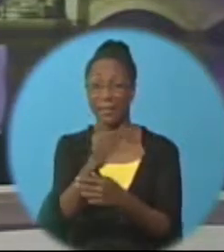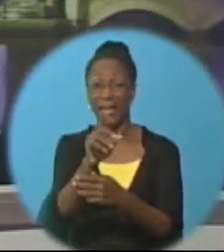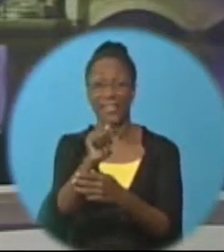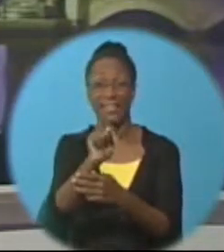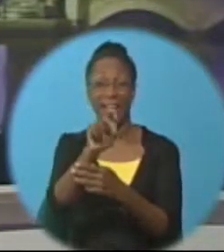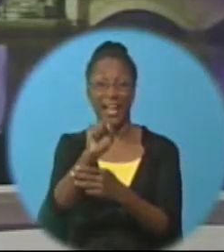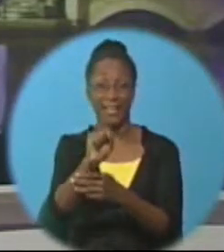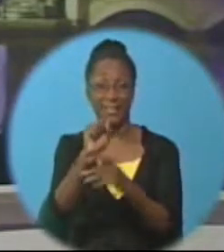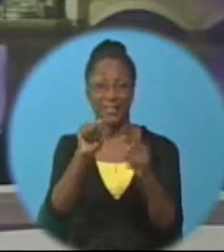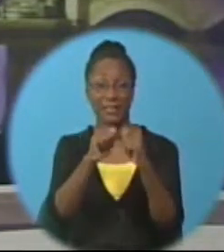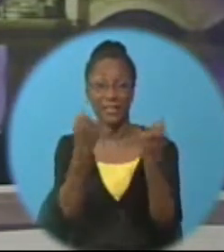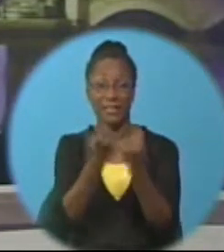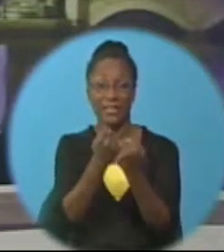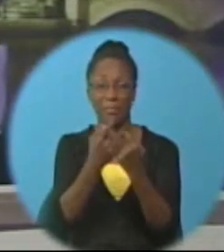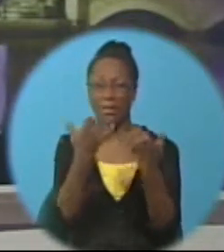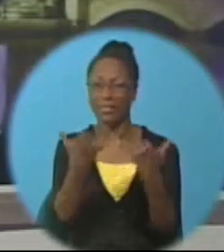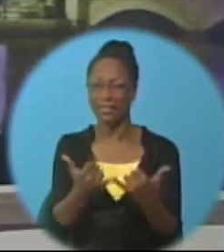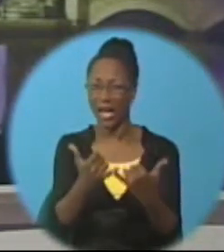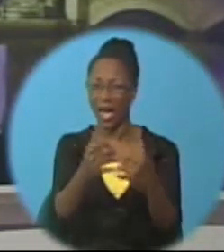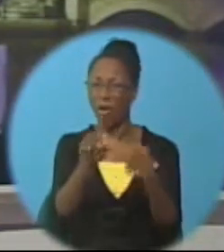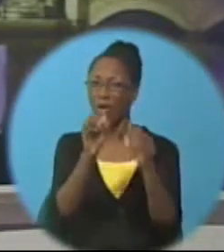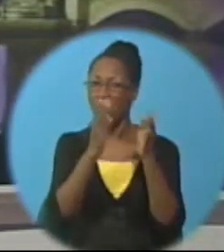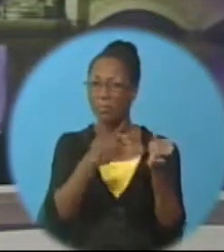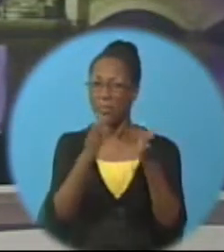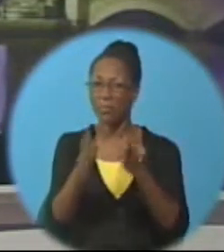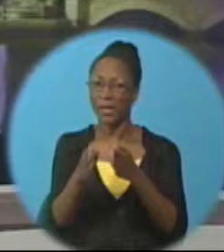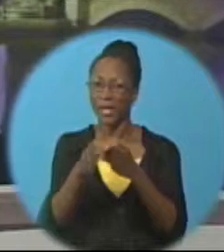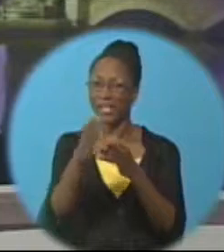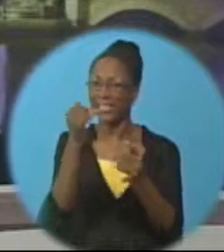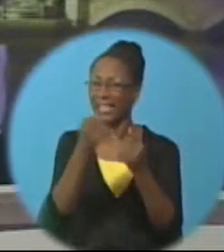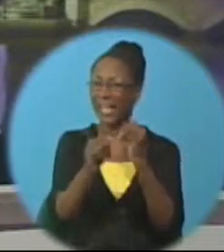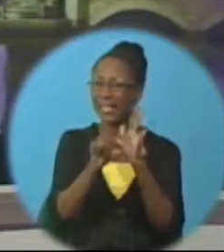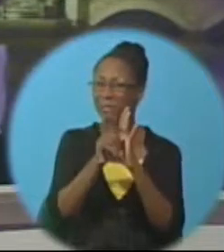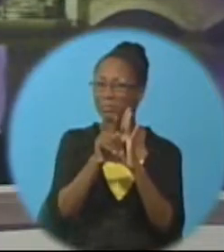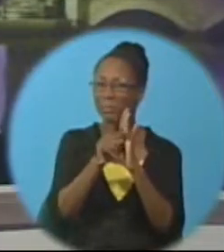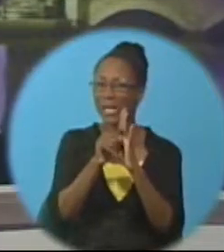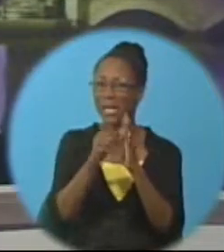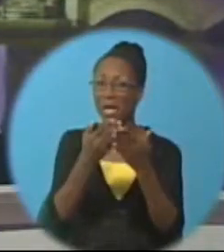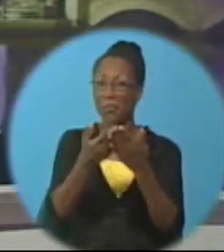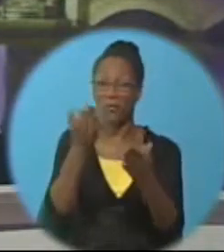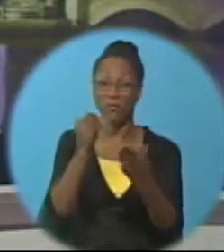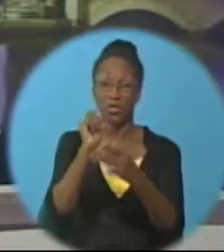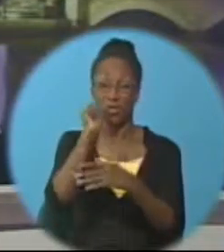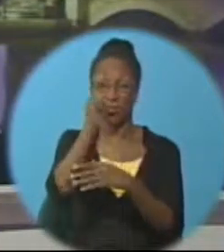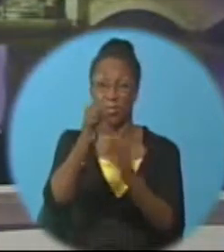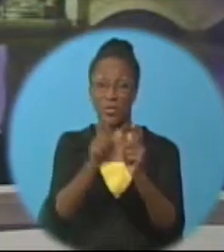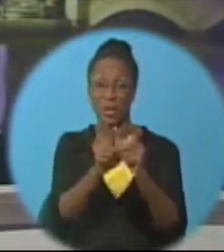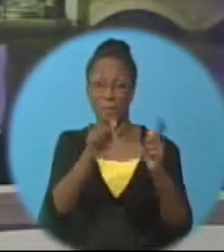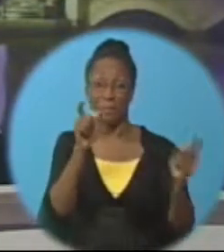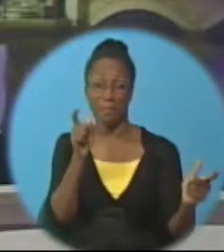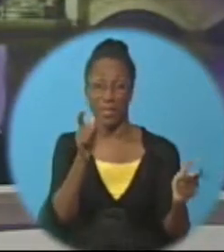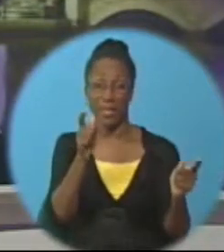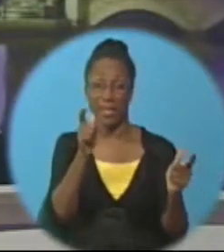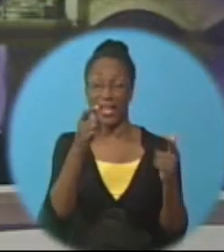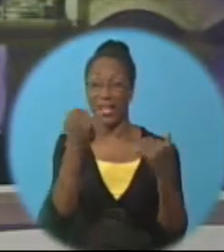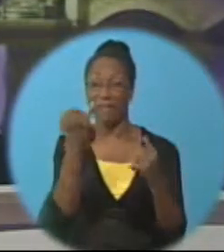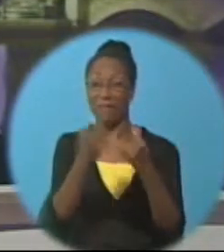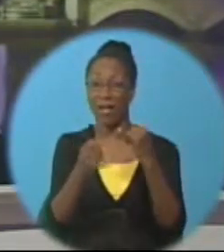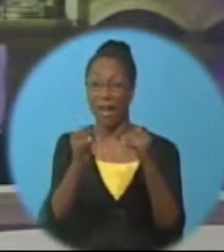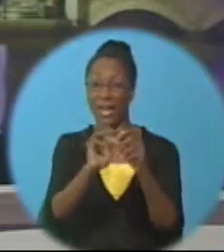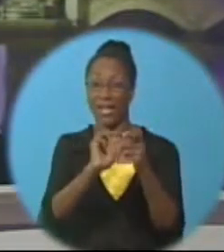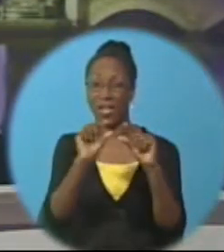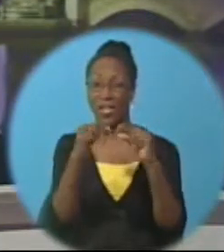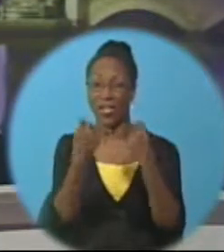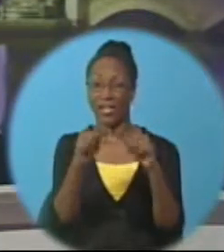TS Strikers are currently going through their last-minute preparations ahead of tomorrow's big final of the Lime Pelican Football Challenge at the